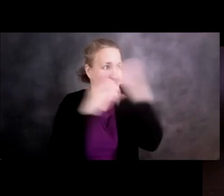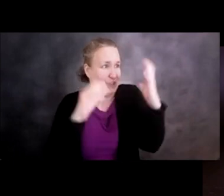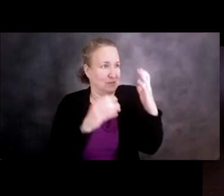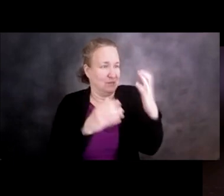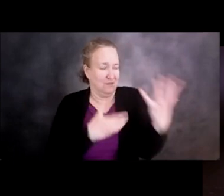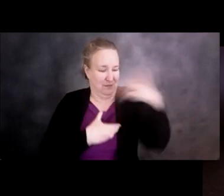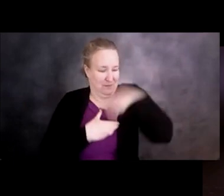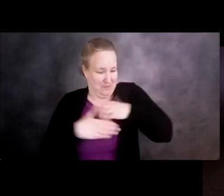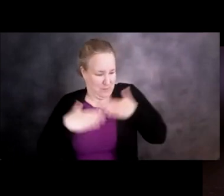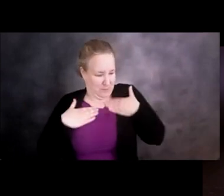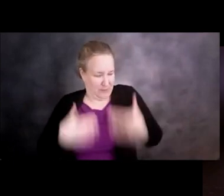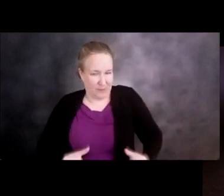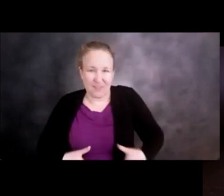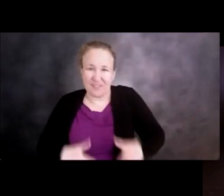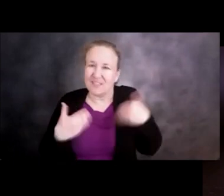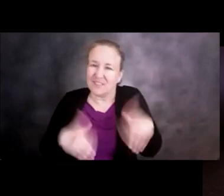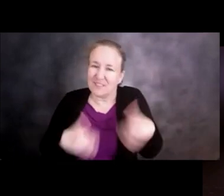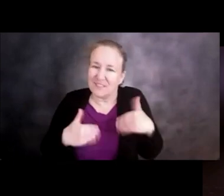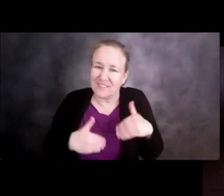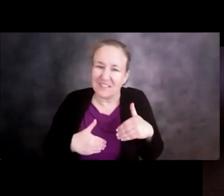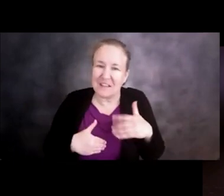sort of feel like a kind of